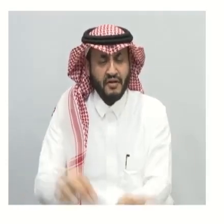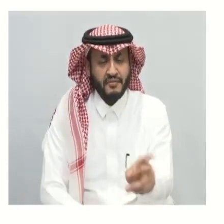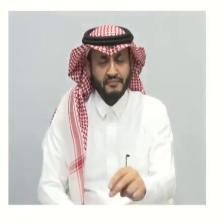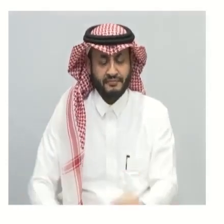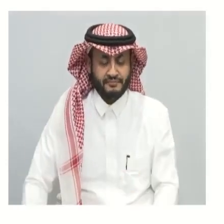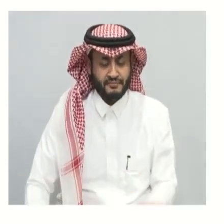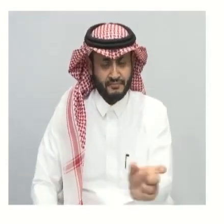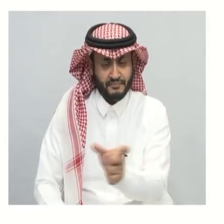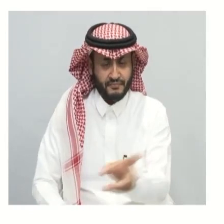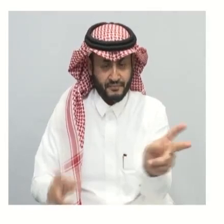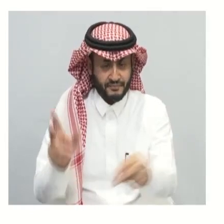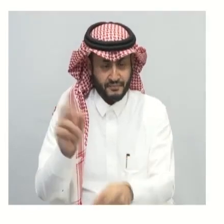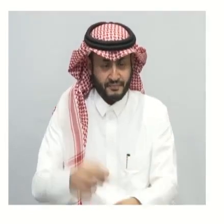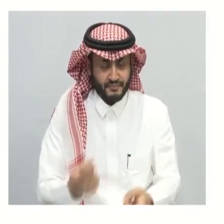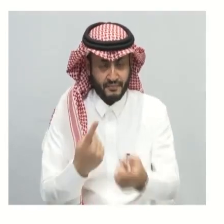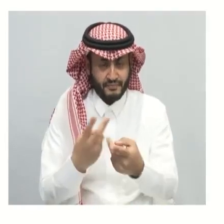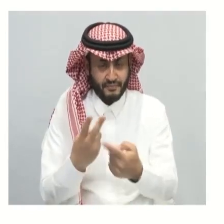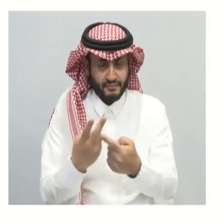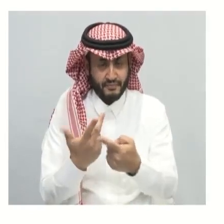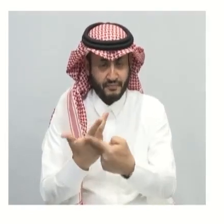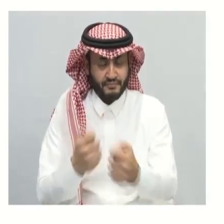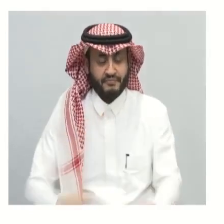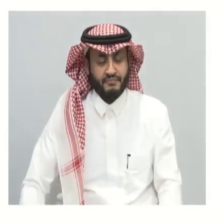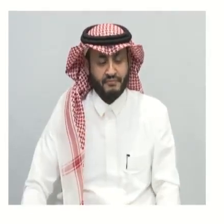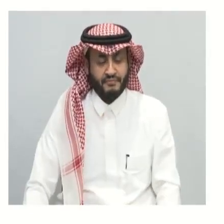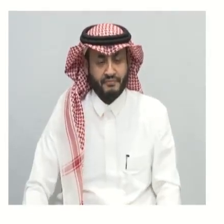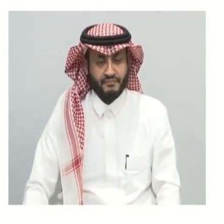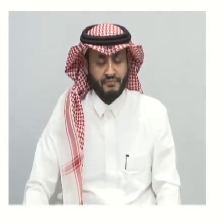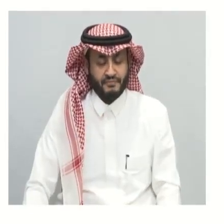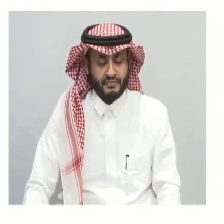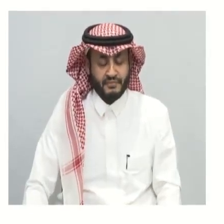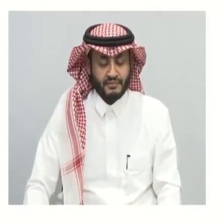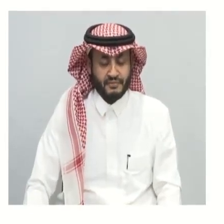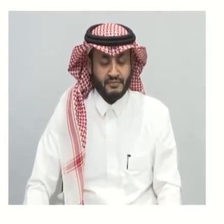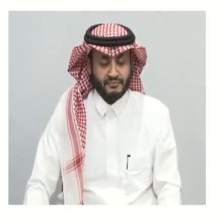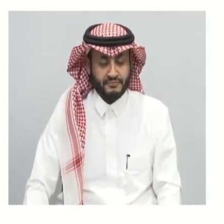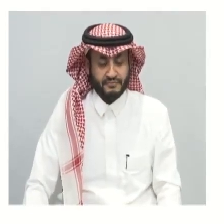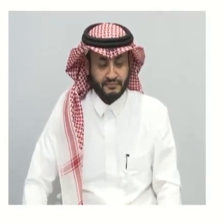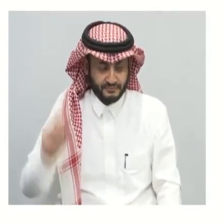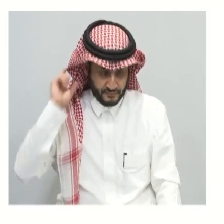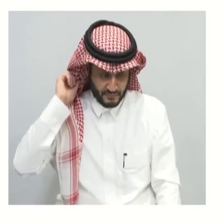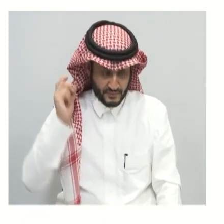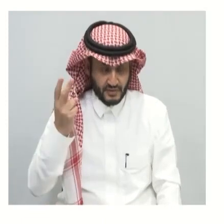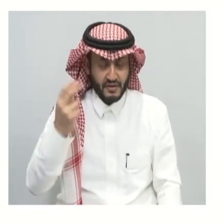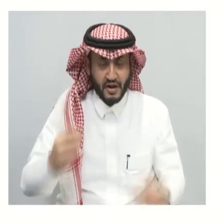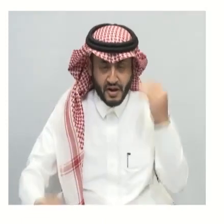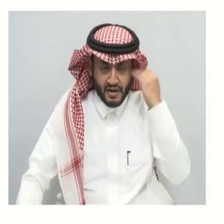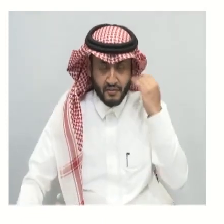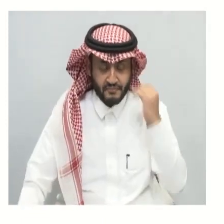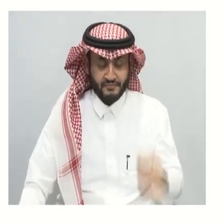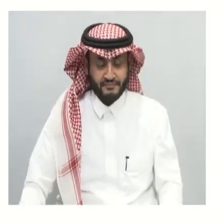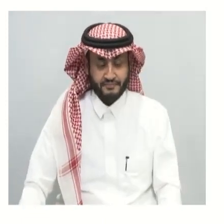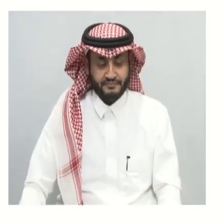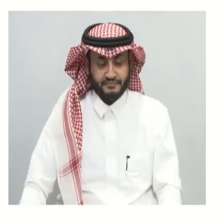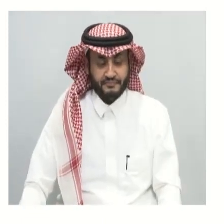the gaps with already, yet, or just. We're having Sylvia and Karen. So Karen, has